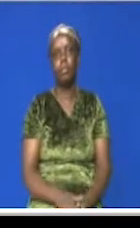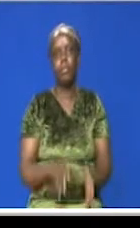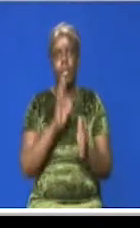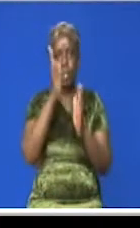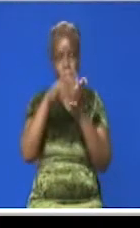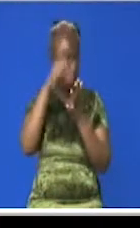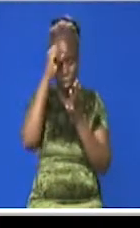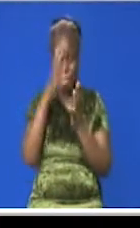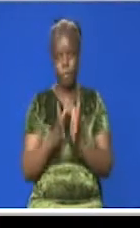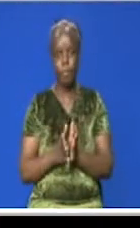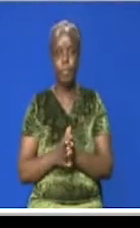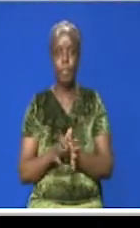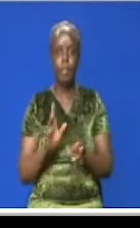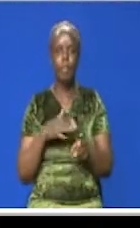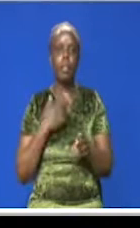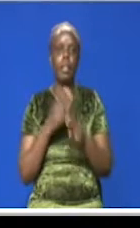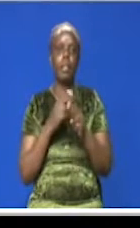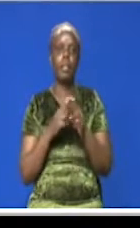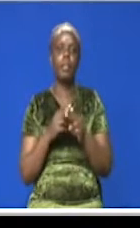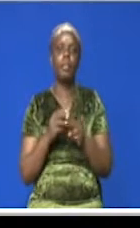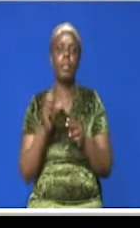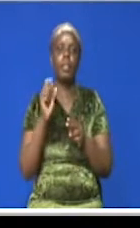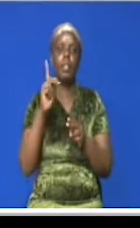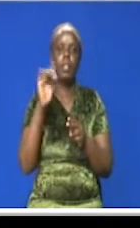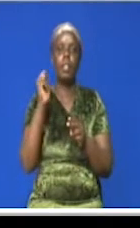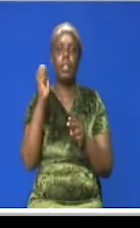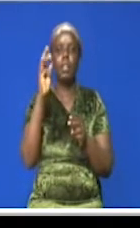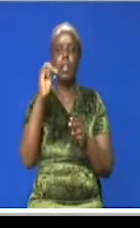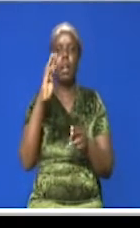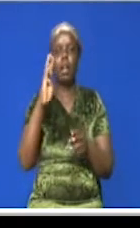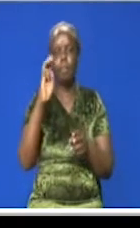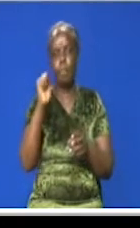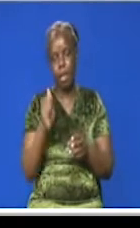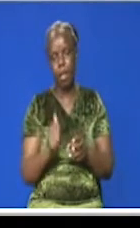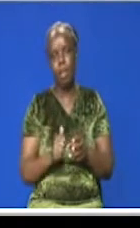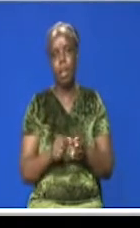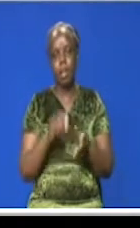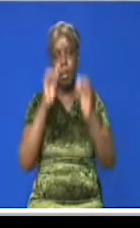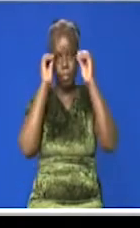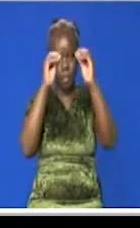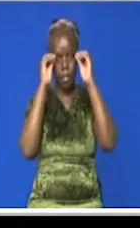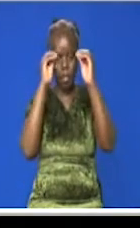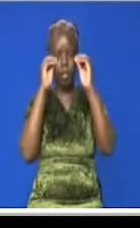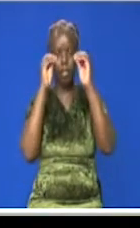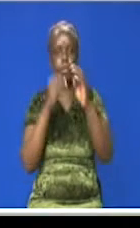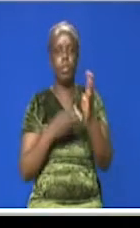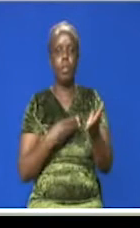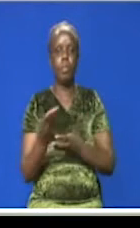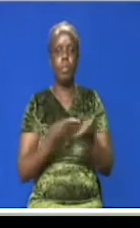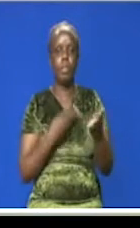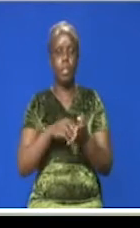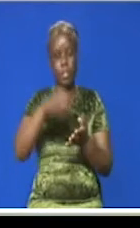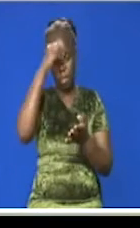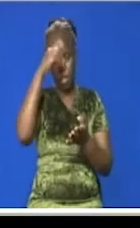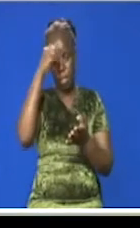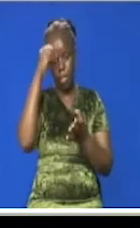Hello, learner. My name is Teacher Stephen Kiamba, and I'm taking you through a business studies